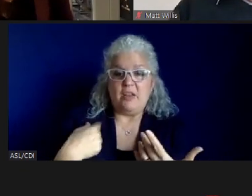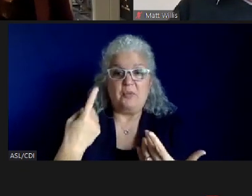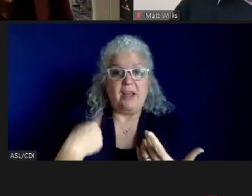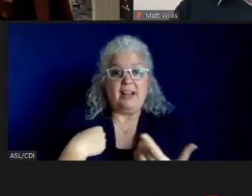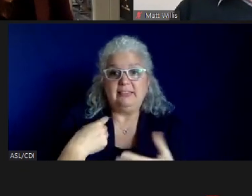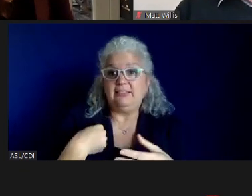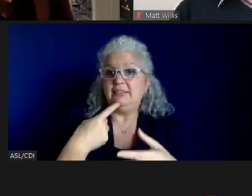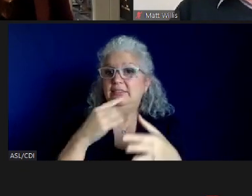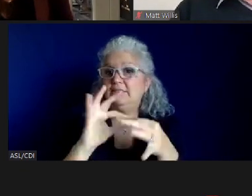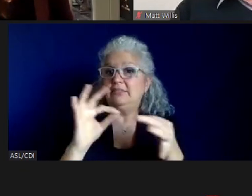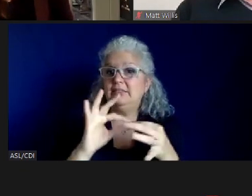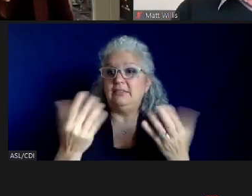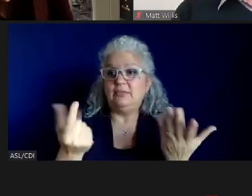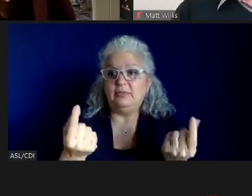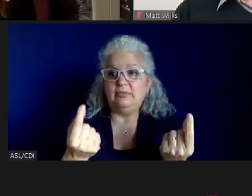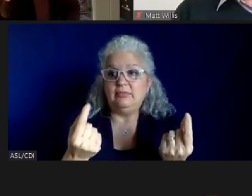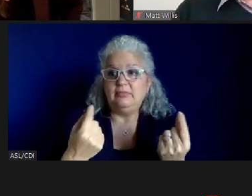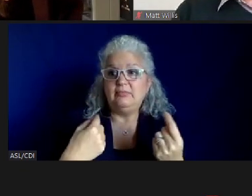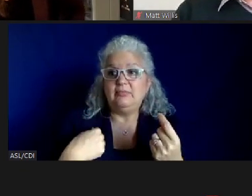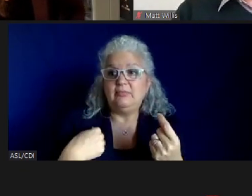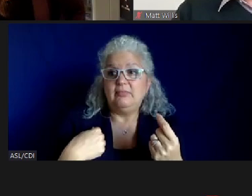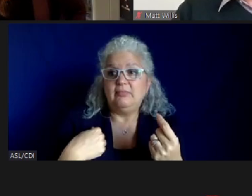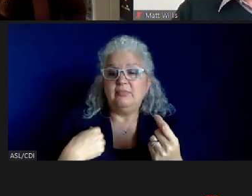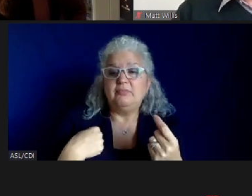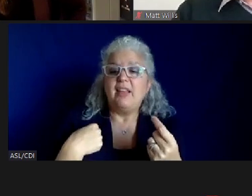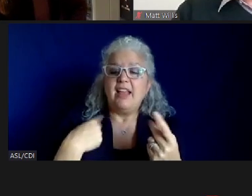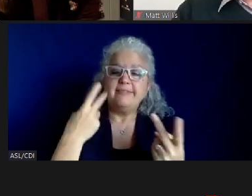we've seen a lot of